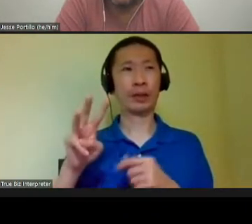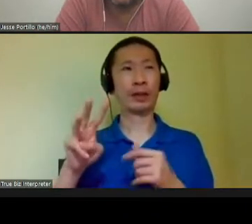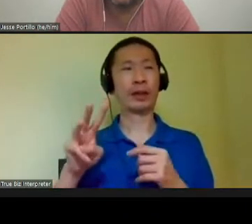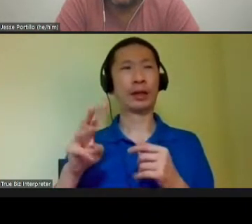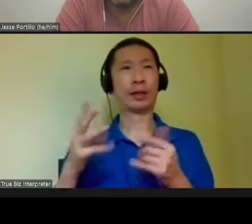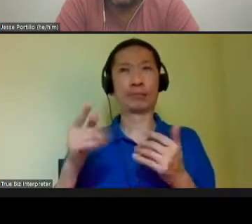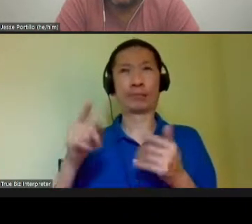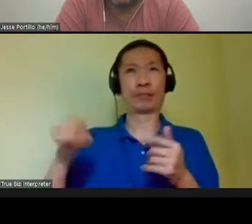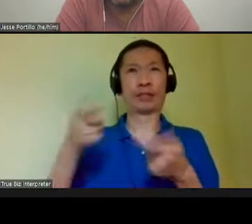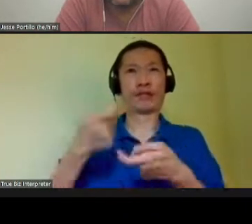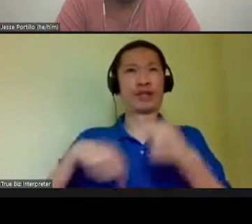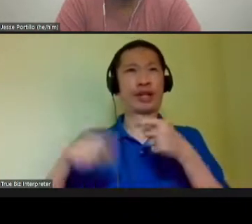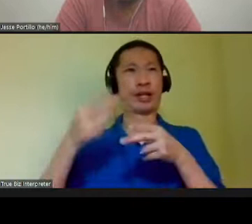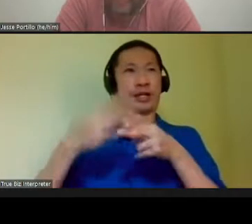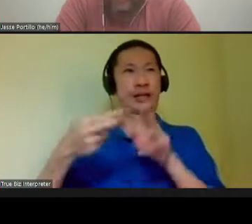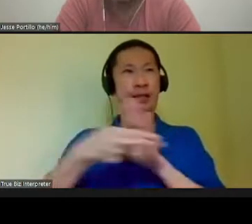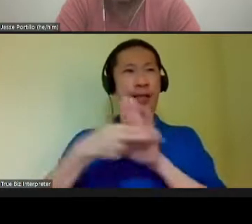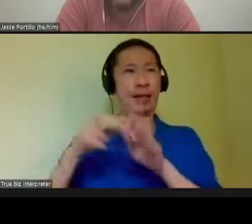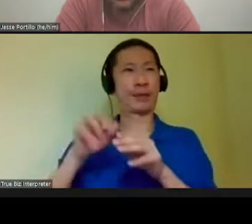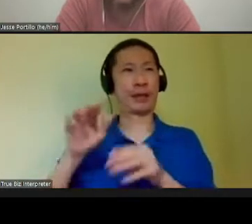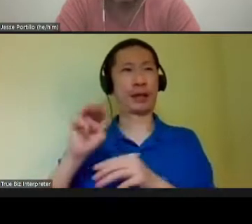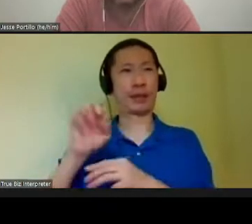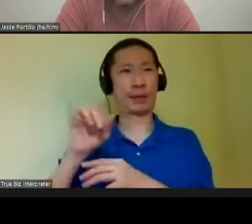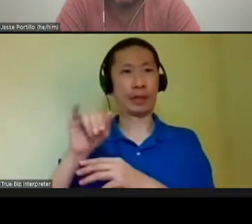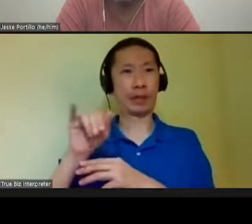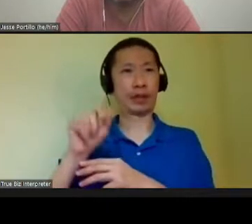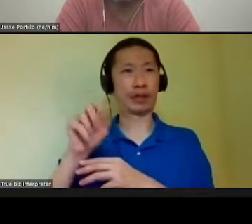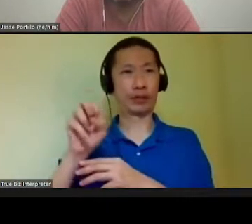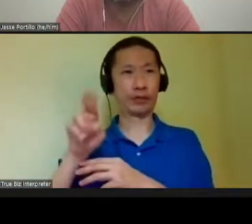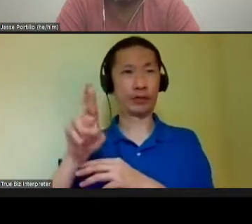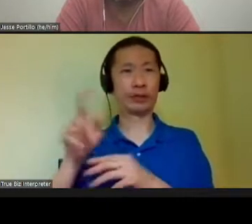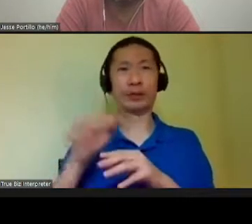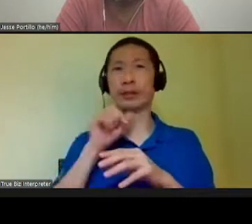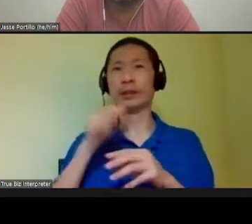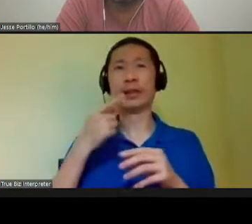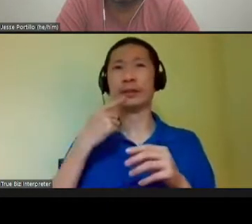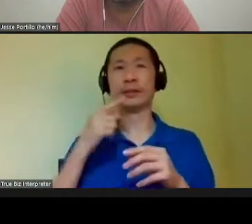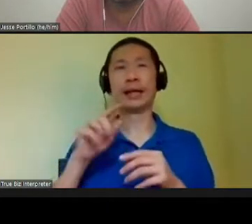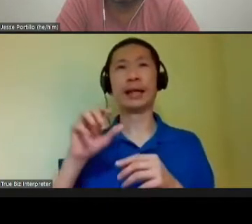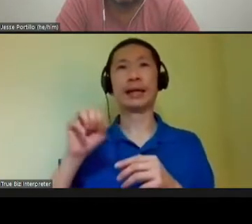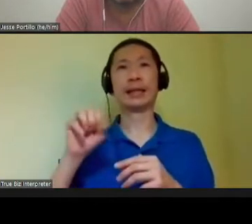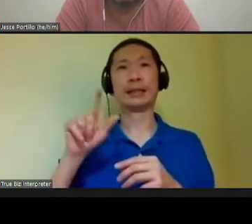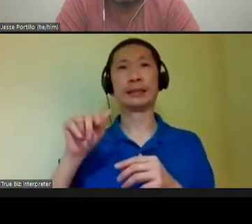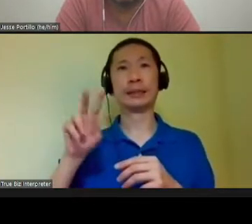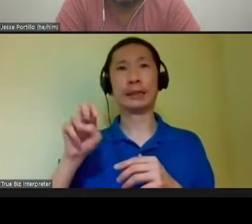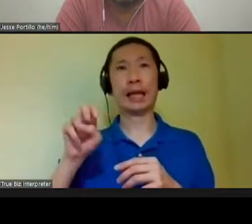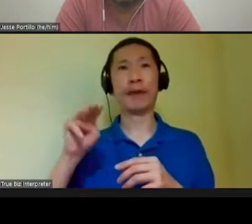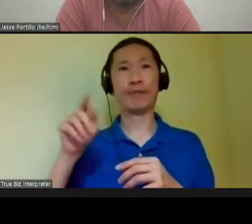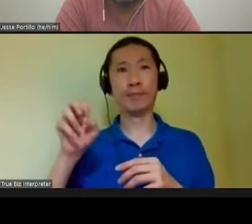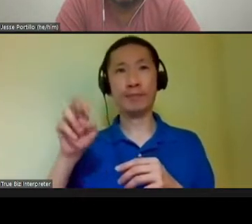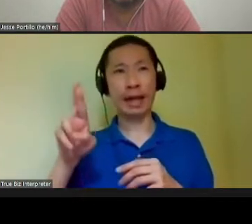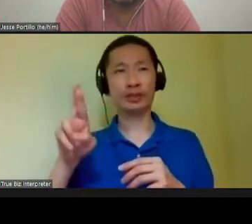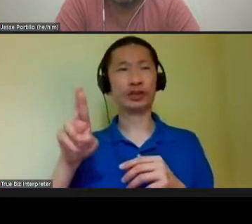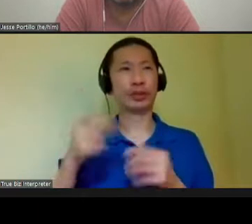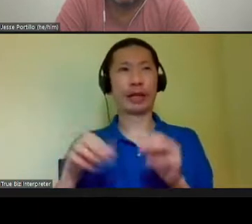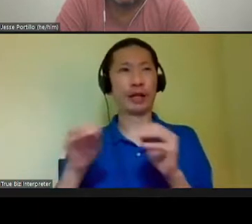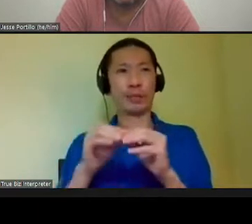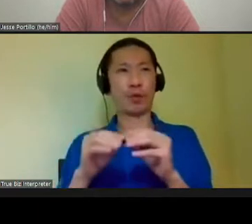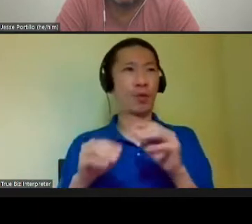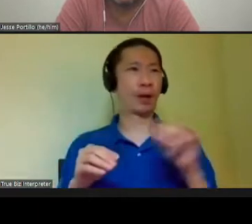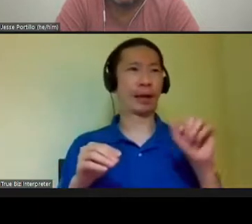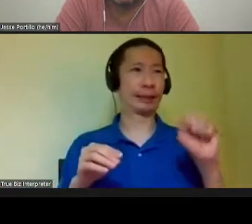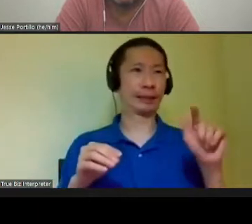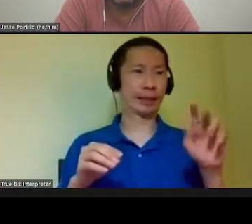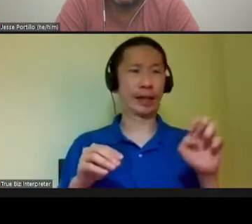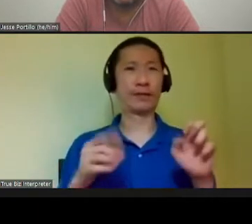the terminology in their media server so that it is no longer say master and slave, which is huge. And I'm really lucky to be in a community